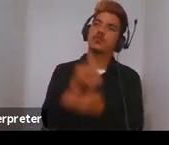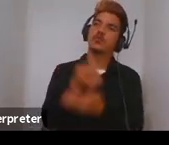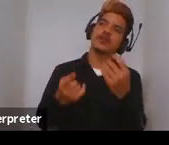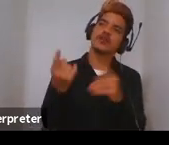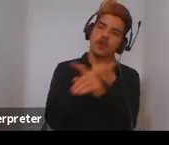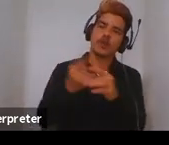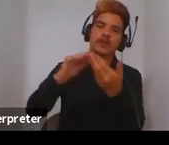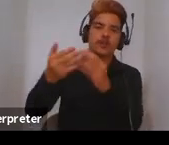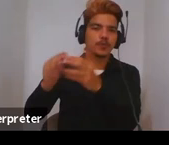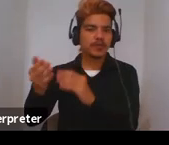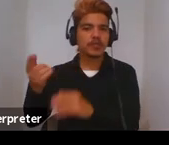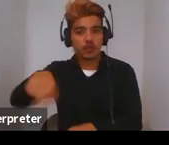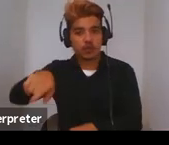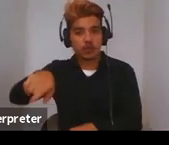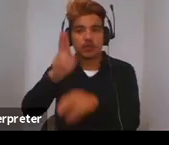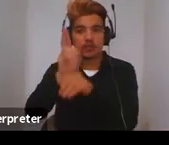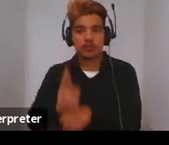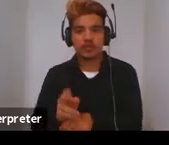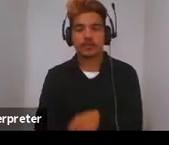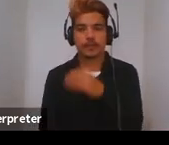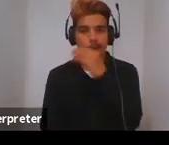community terms are that you're using.